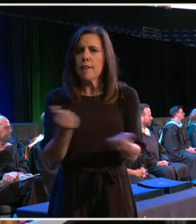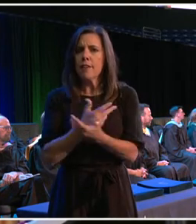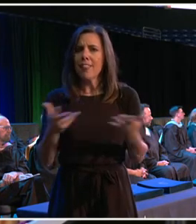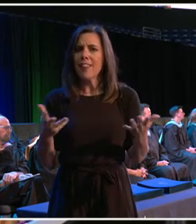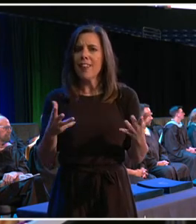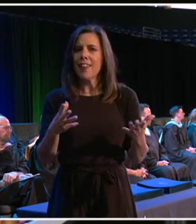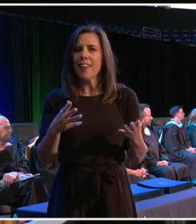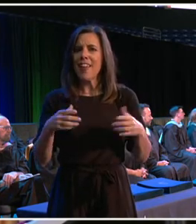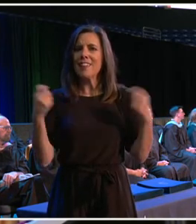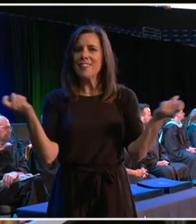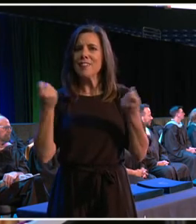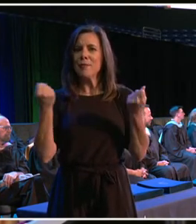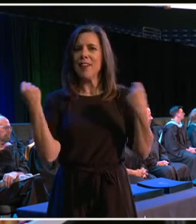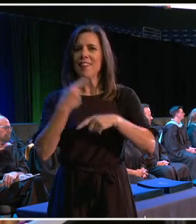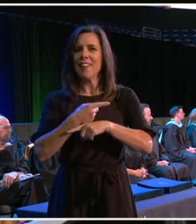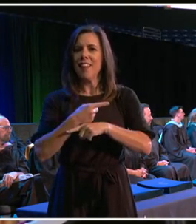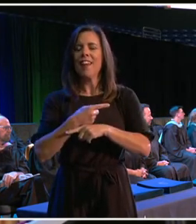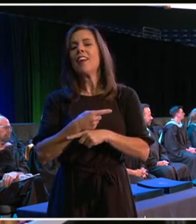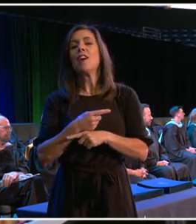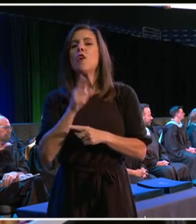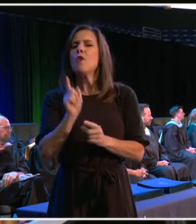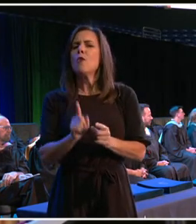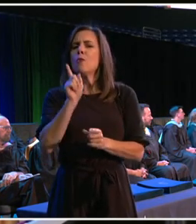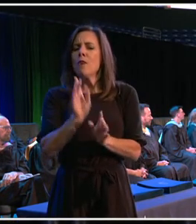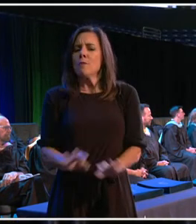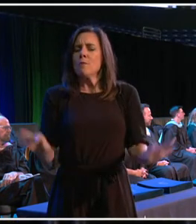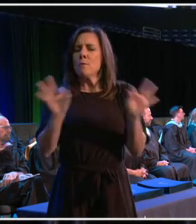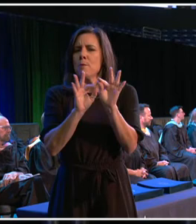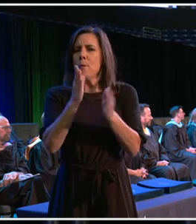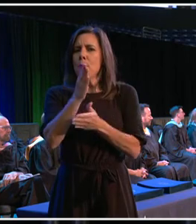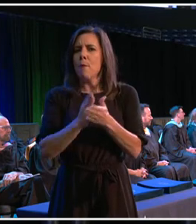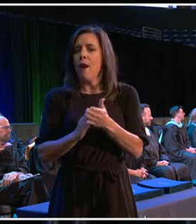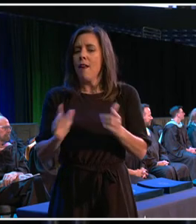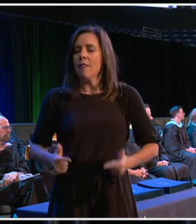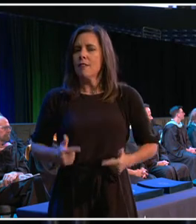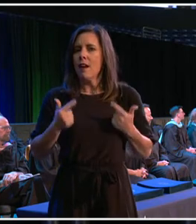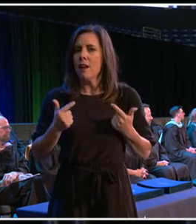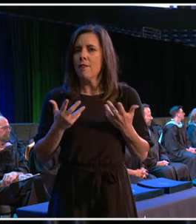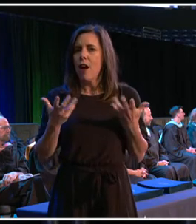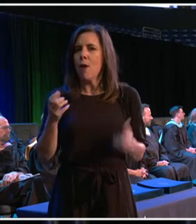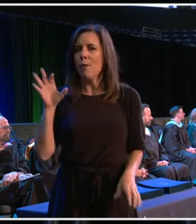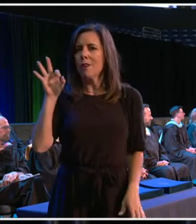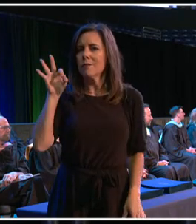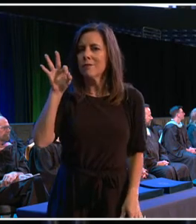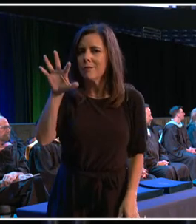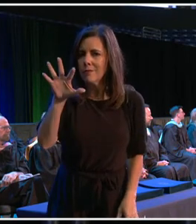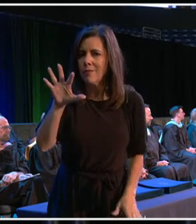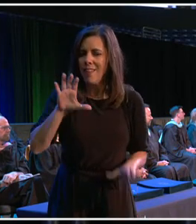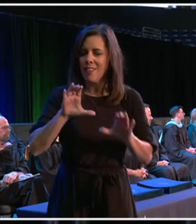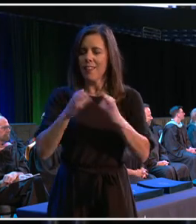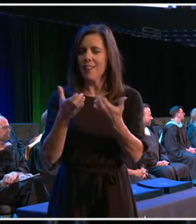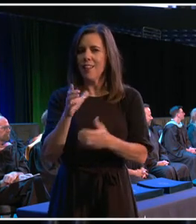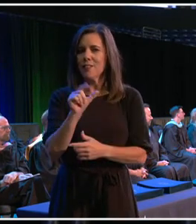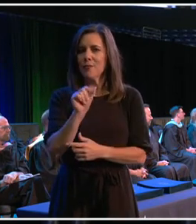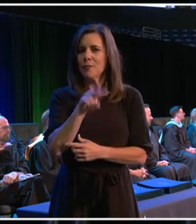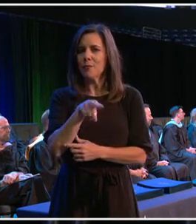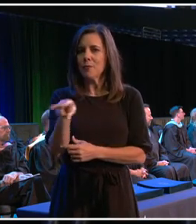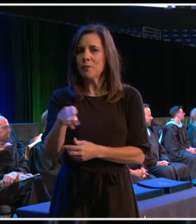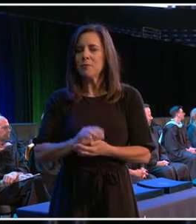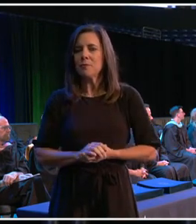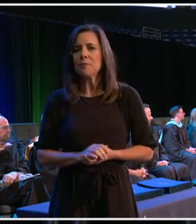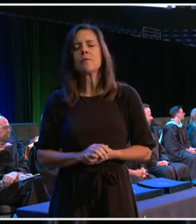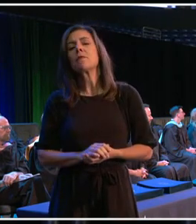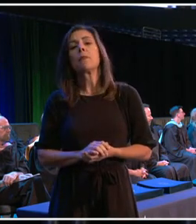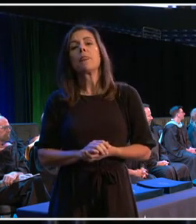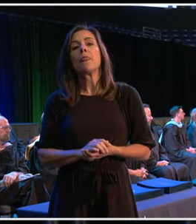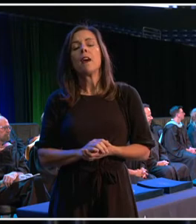accomplishments. There is a key factor in life that I would like to leave with the class of 2022.